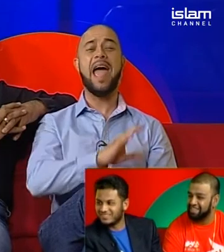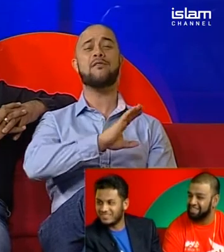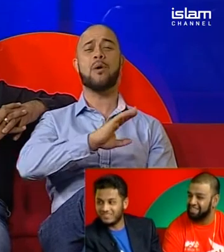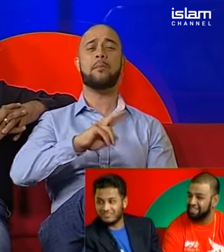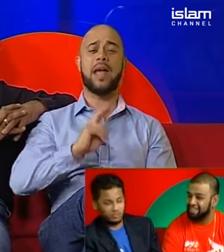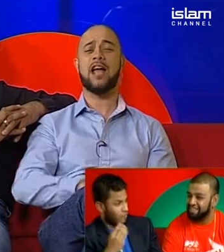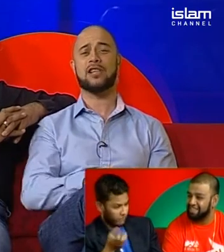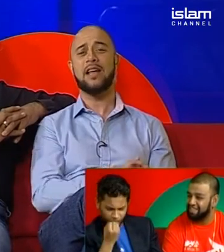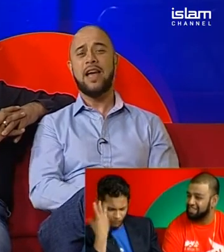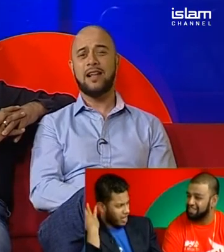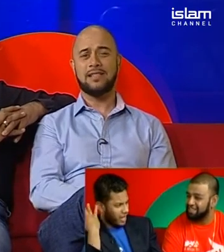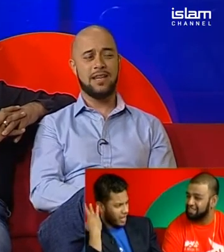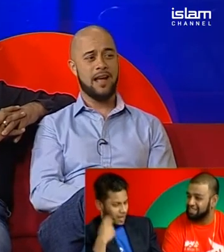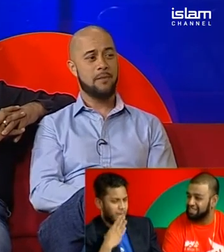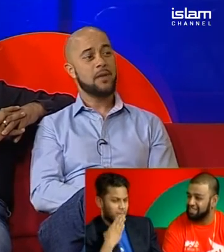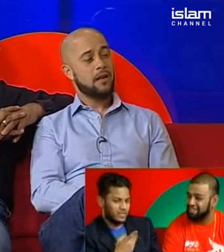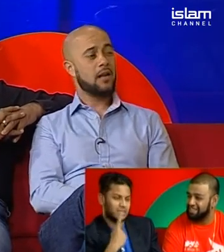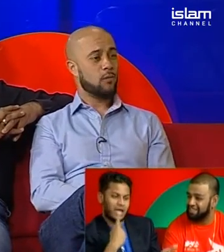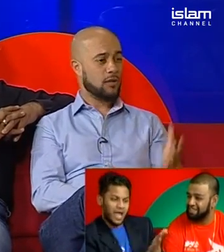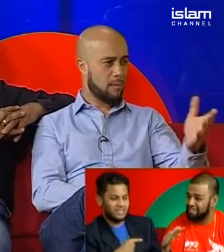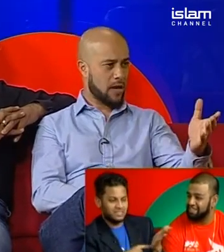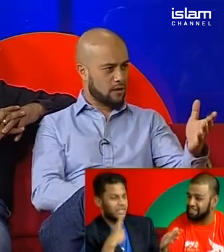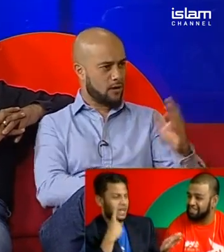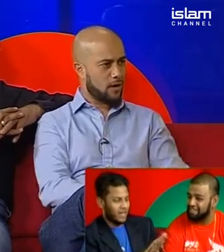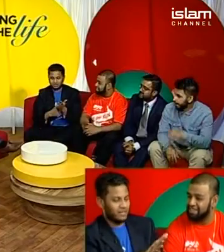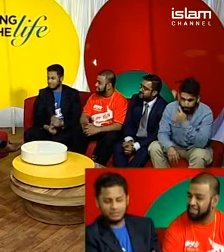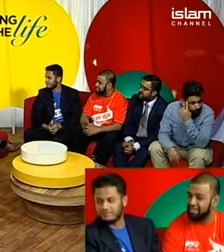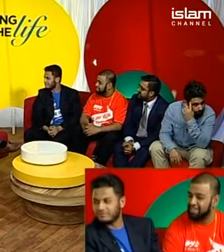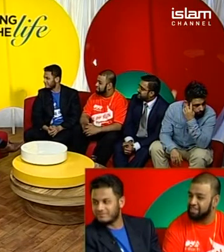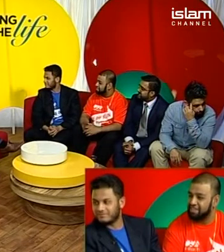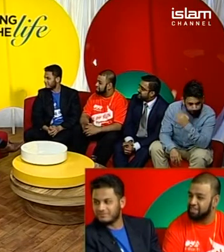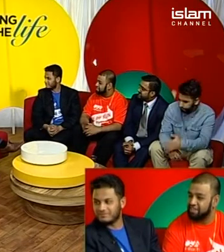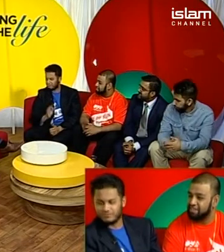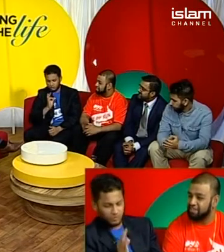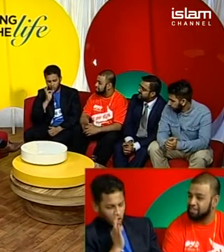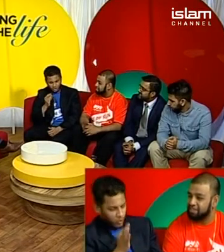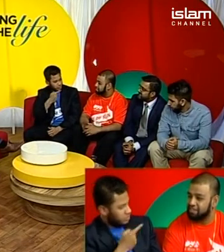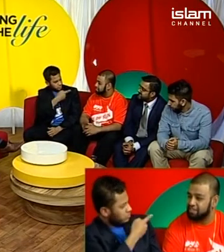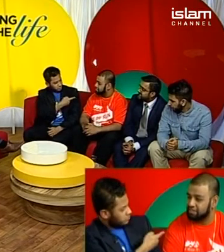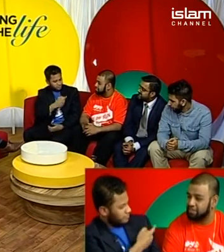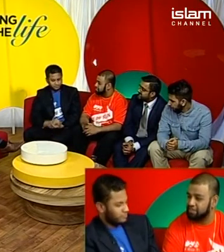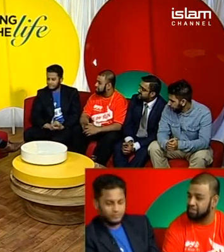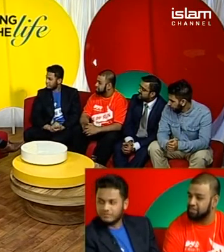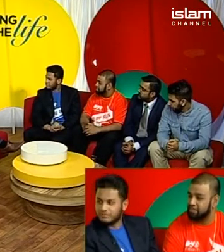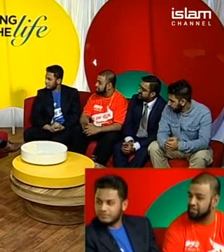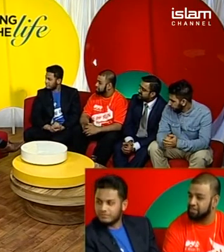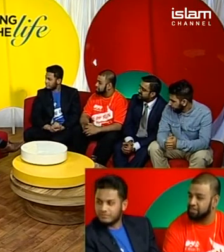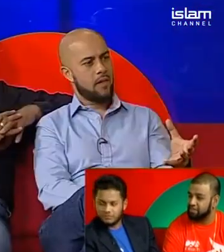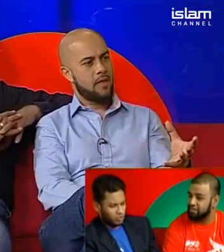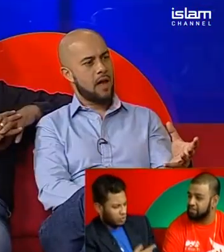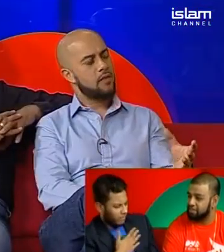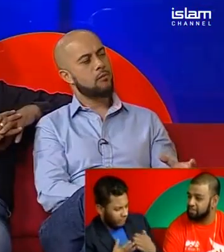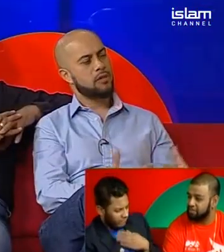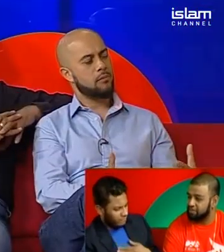don't forget, everyone put that hashtag LTL. Now, I did want to come back to Shahil and ask him another question. Does he